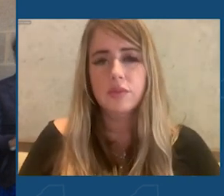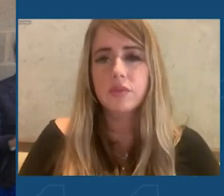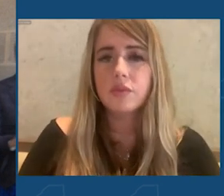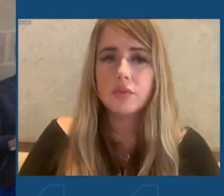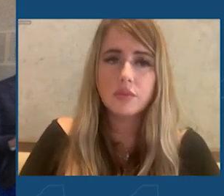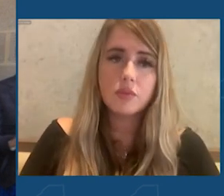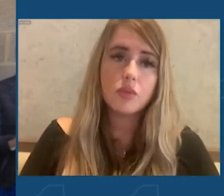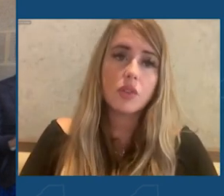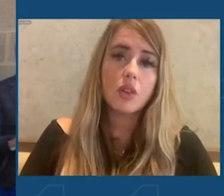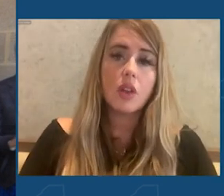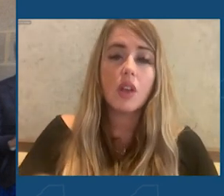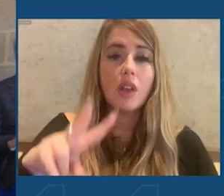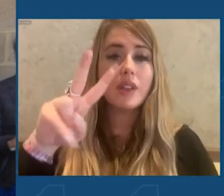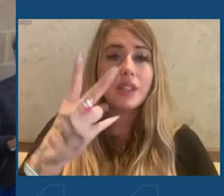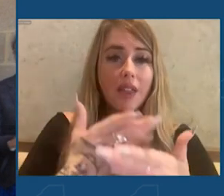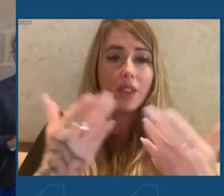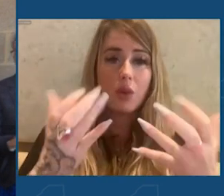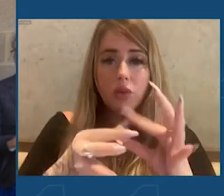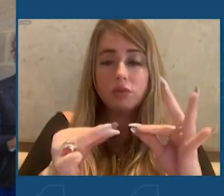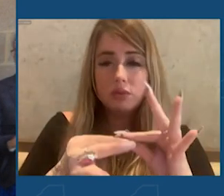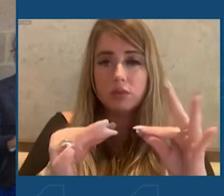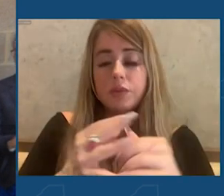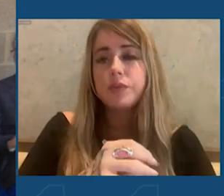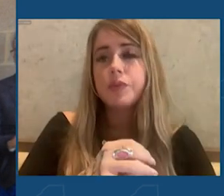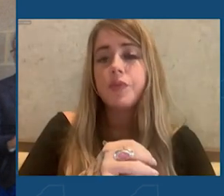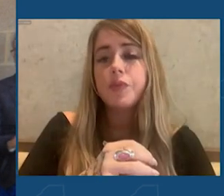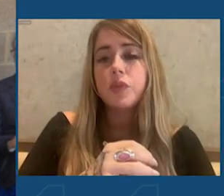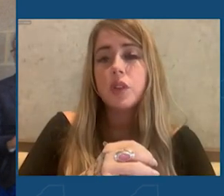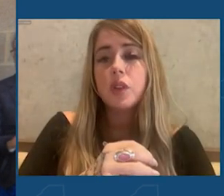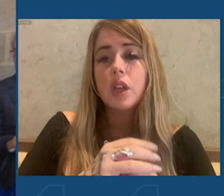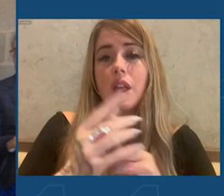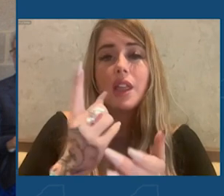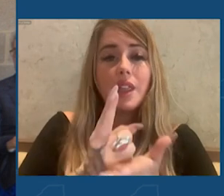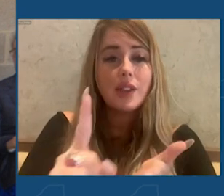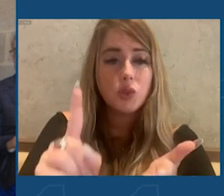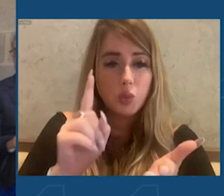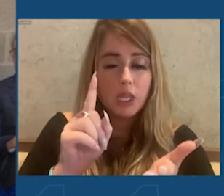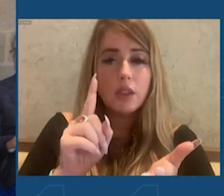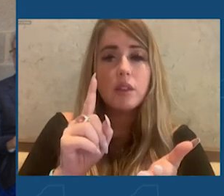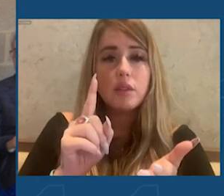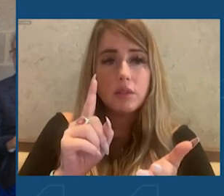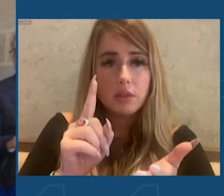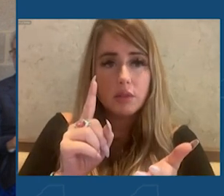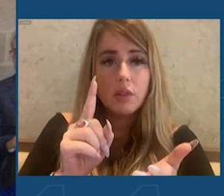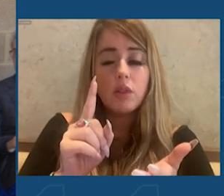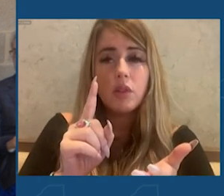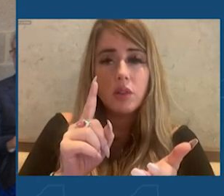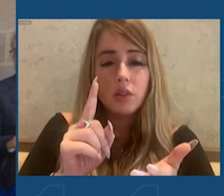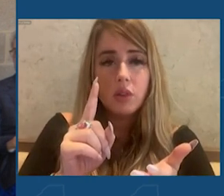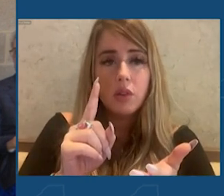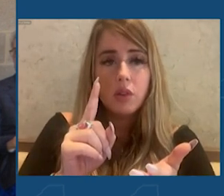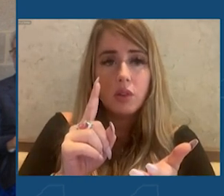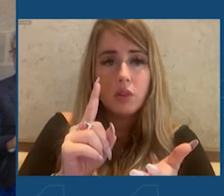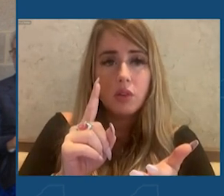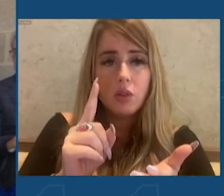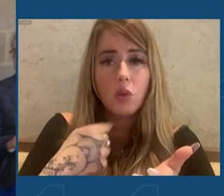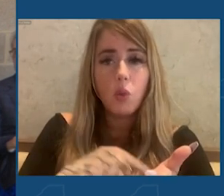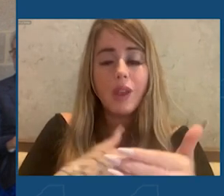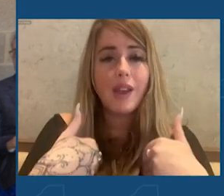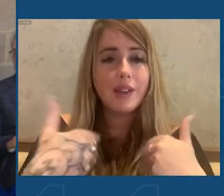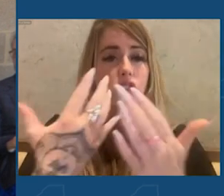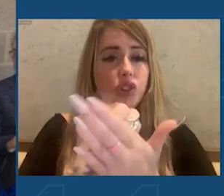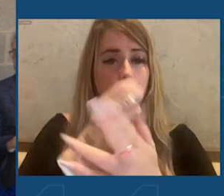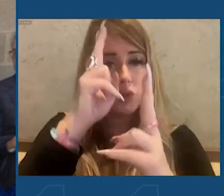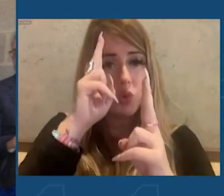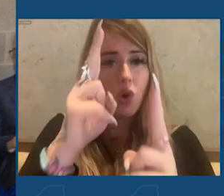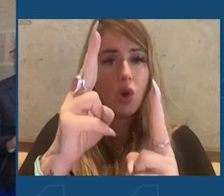And the second thing I'd just like to talk about really quick. Last week in the town of Rose out in Wayne County, we had a chance to honor a World